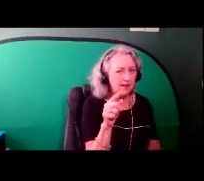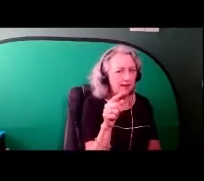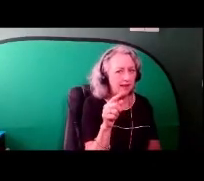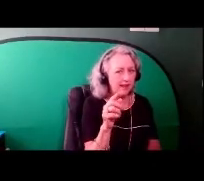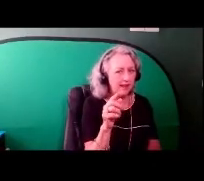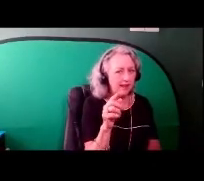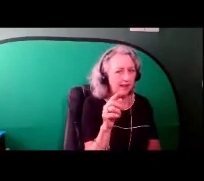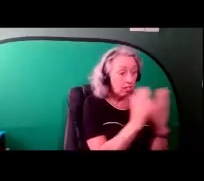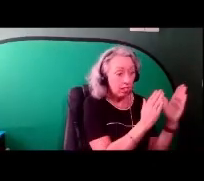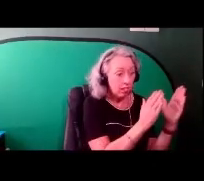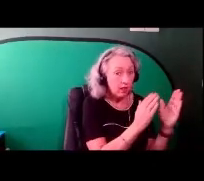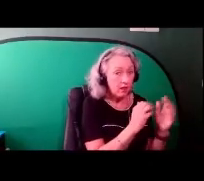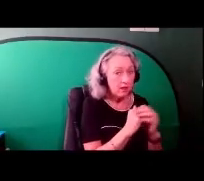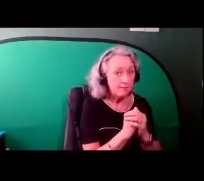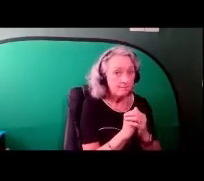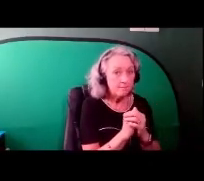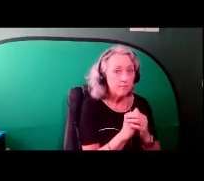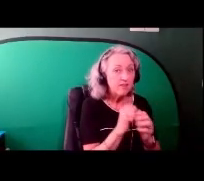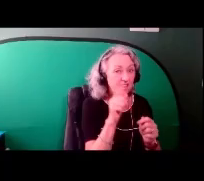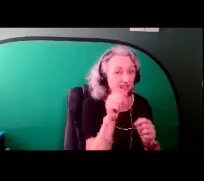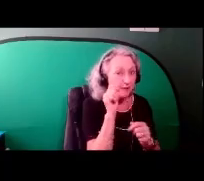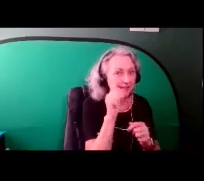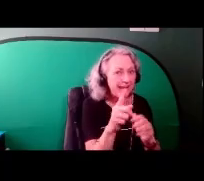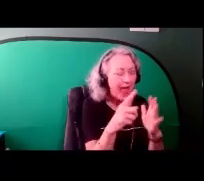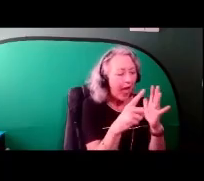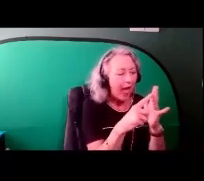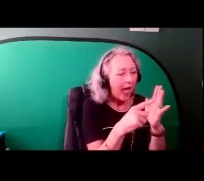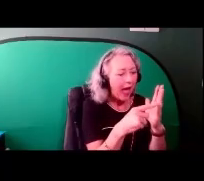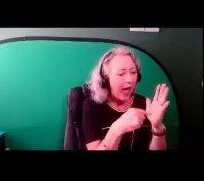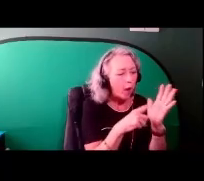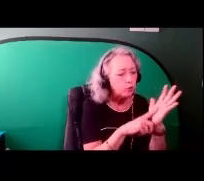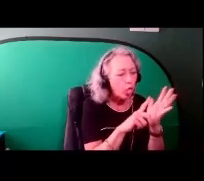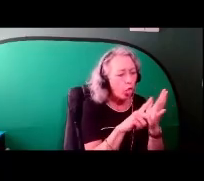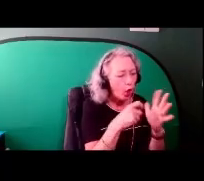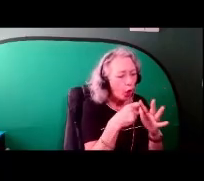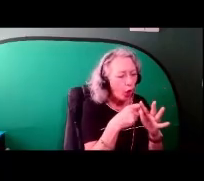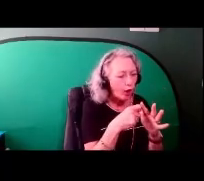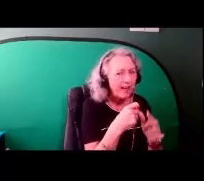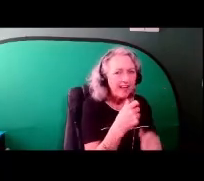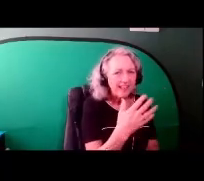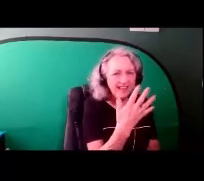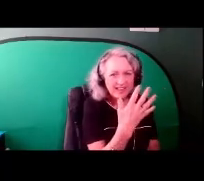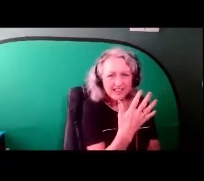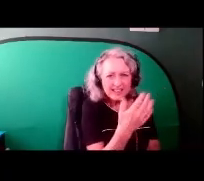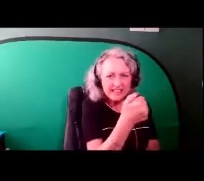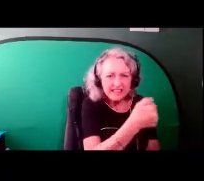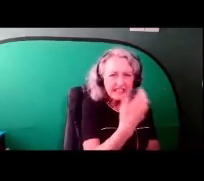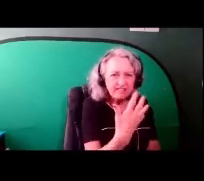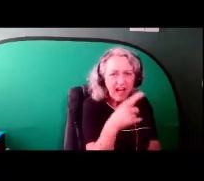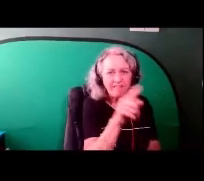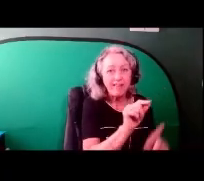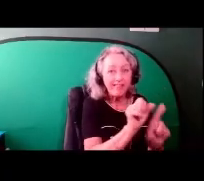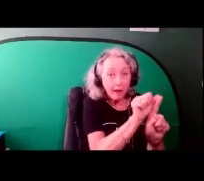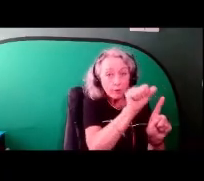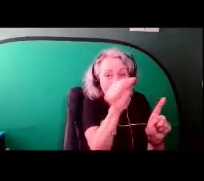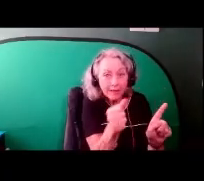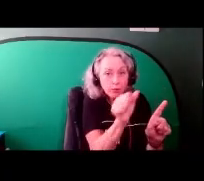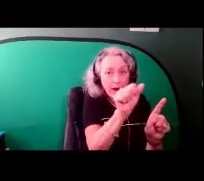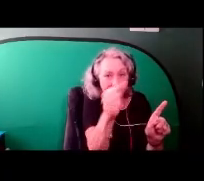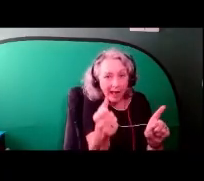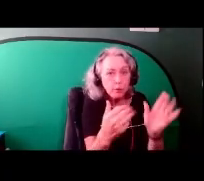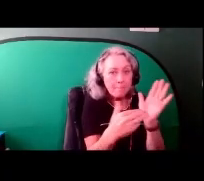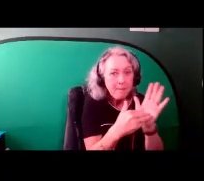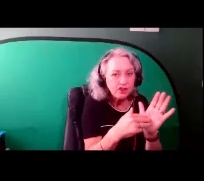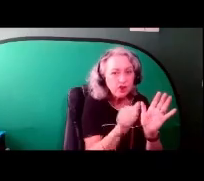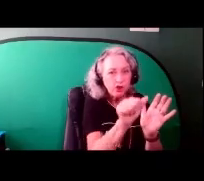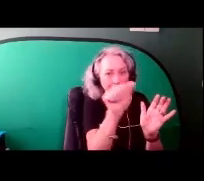right. Outlook. 65 new items. Mail. 104. Messenger. 8 new items.